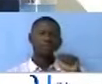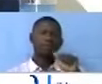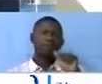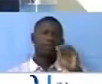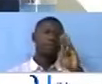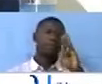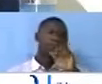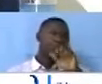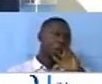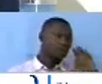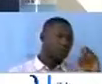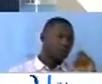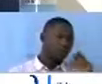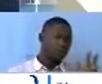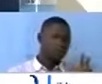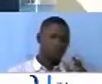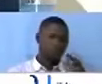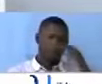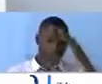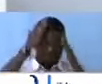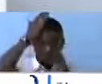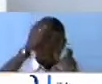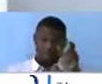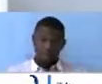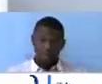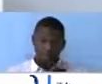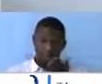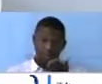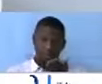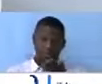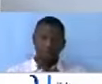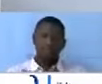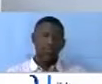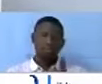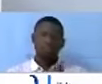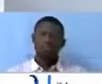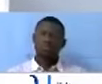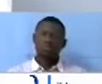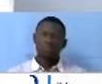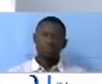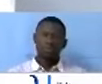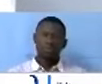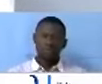Did it? He was on soldar. He too was arrested and detained together with